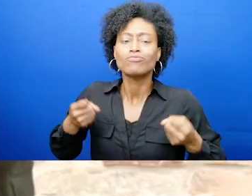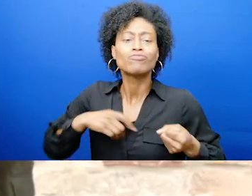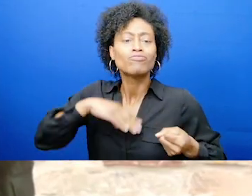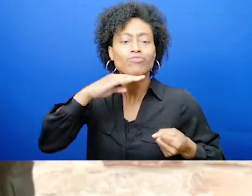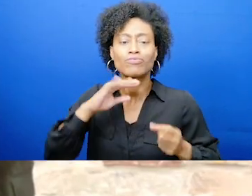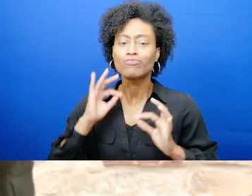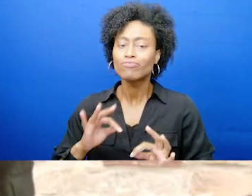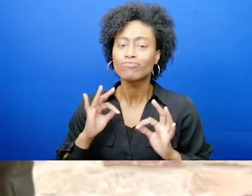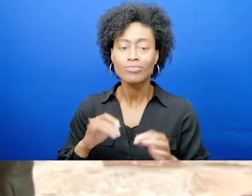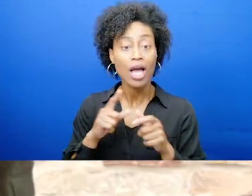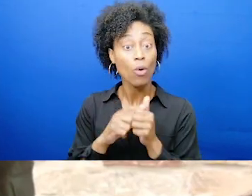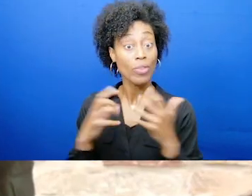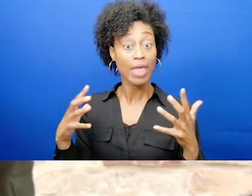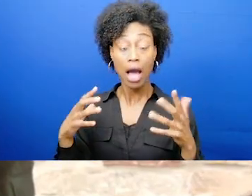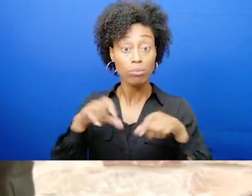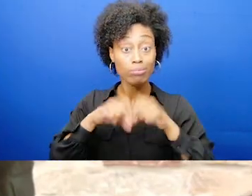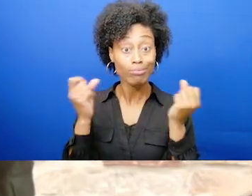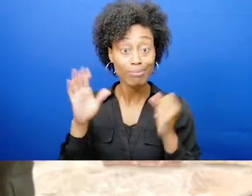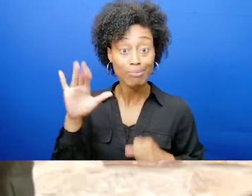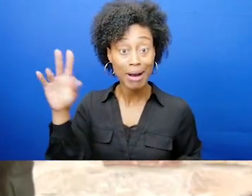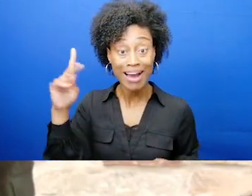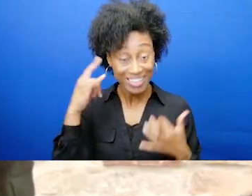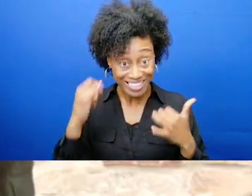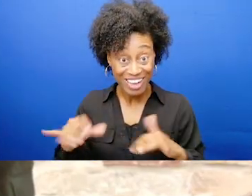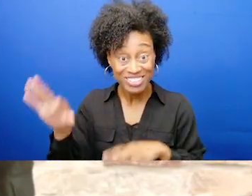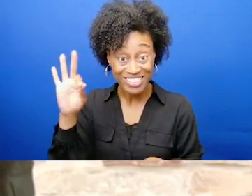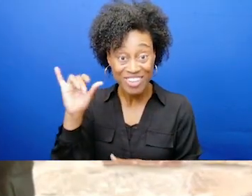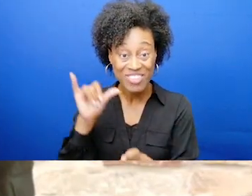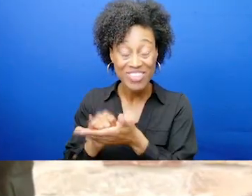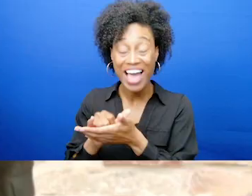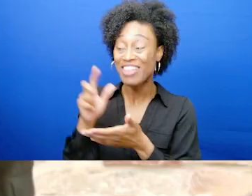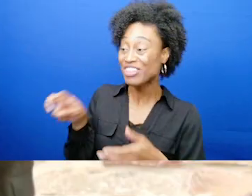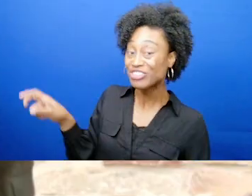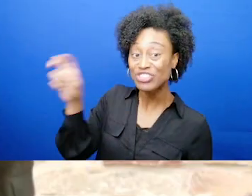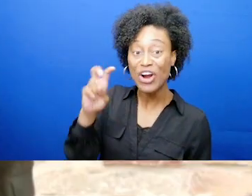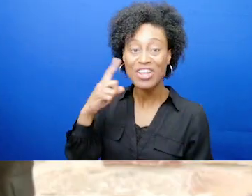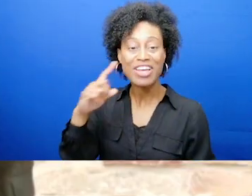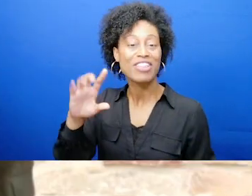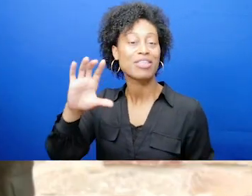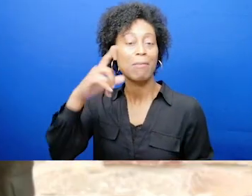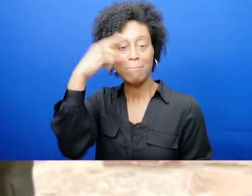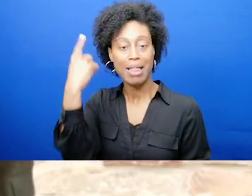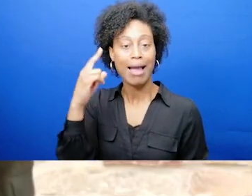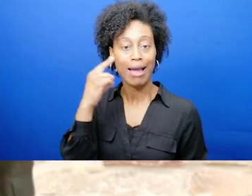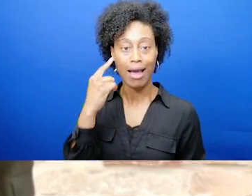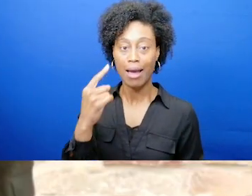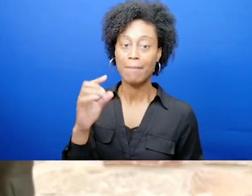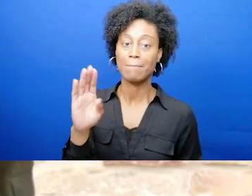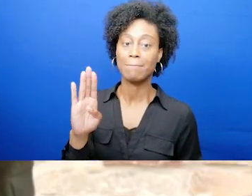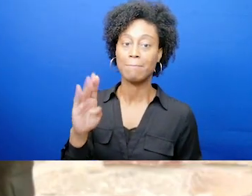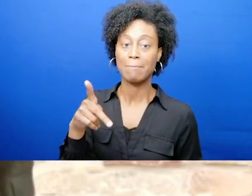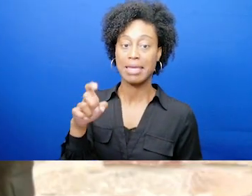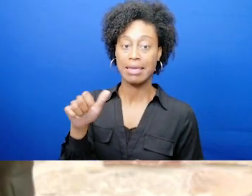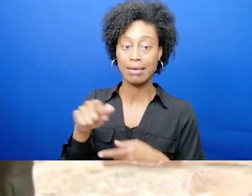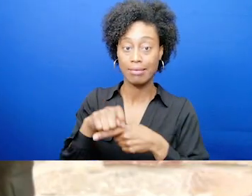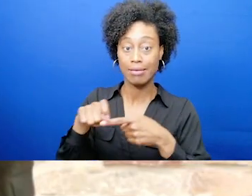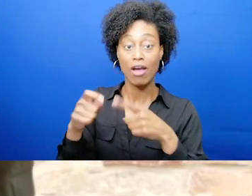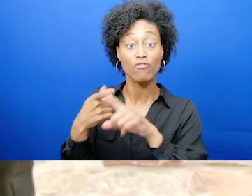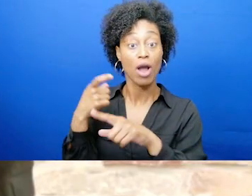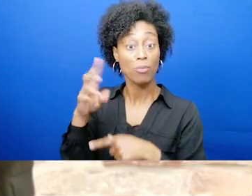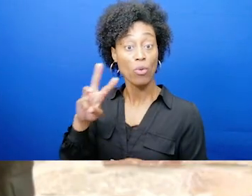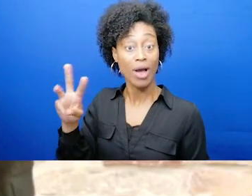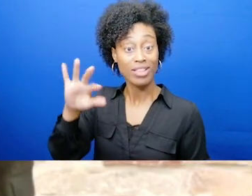to connect to our culinary history without breaking the bank. Today, we're exploring the journey of the black-eyed pea from